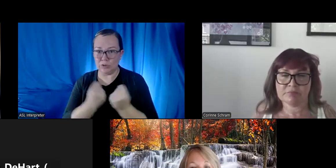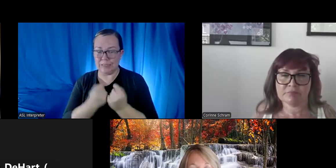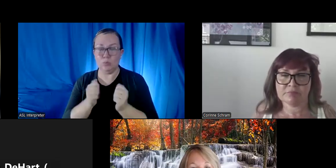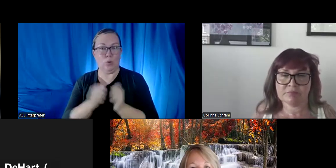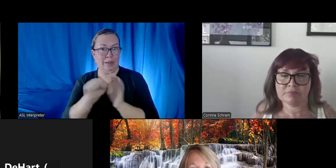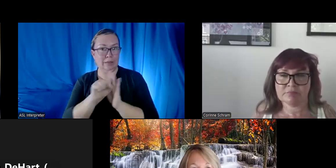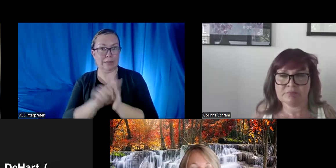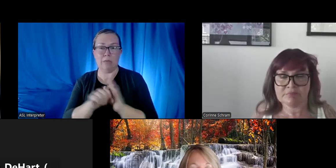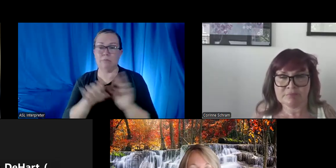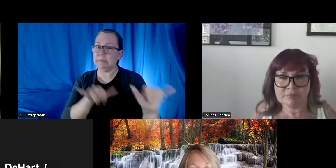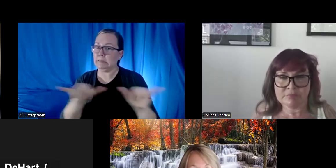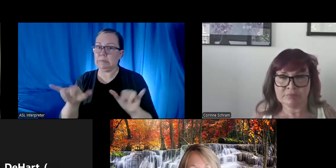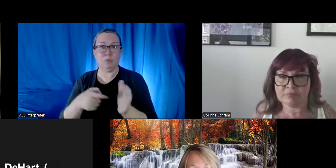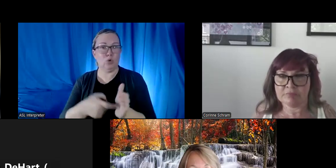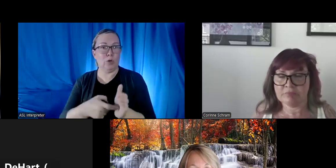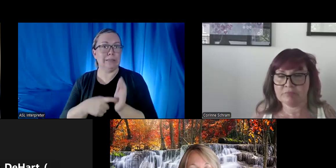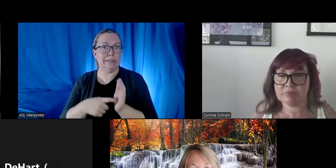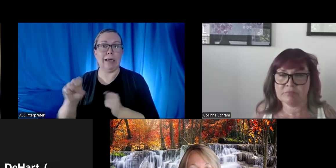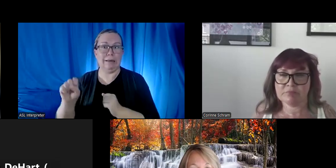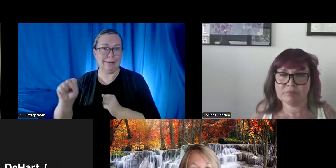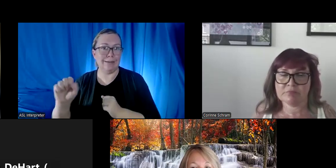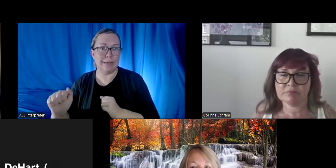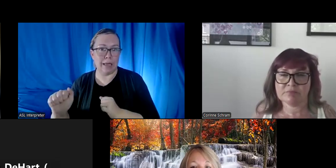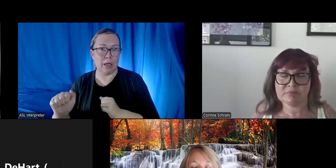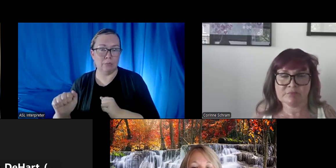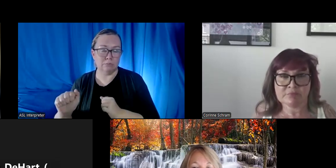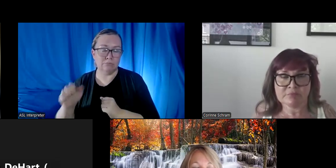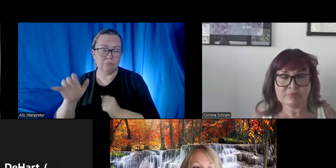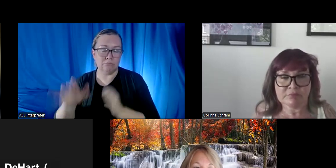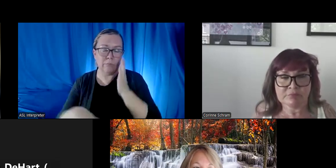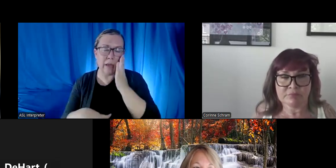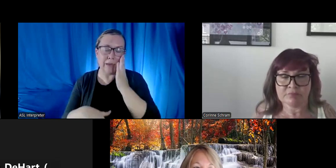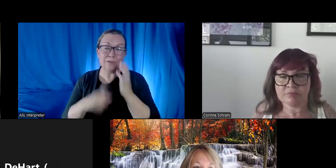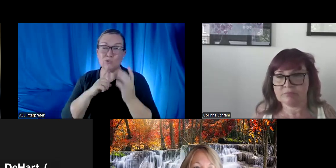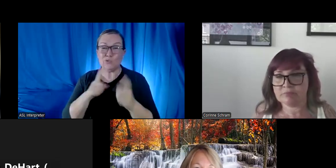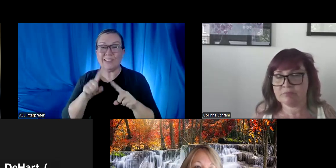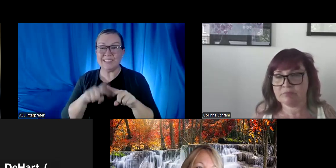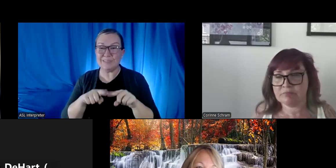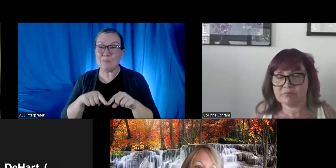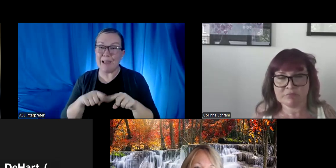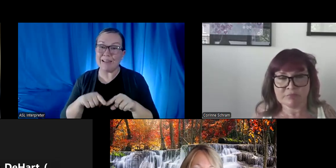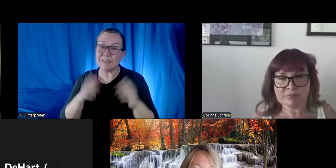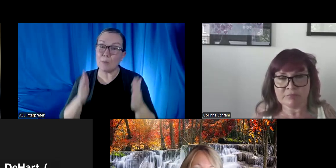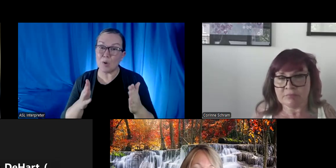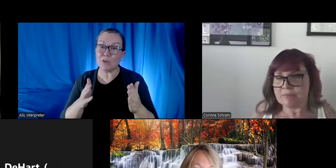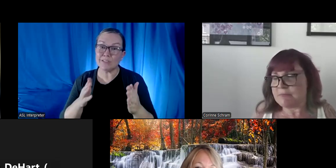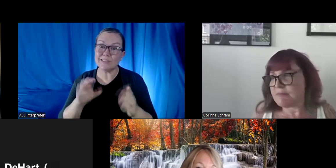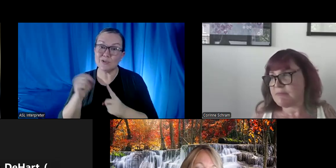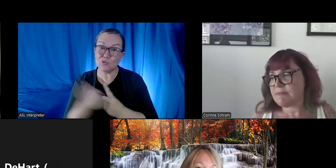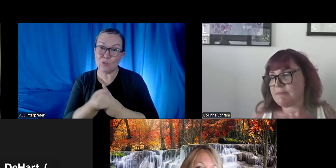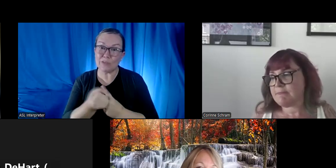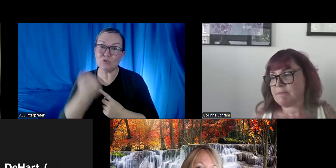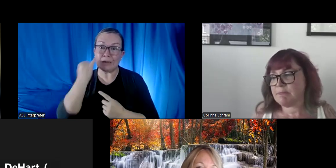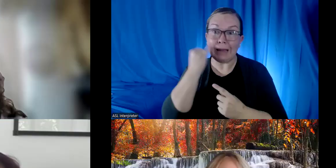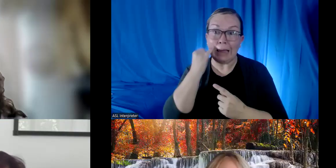at the same criteria as the Social Security Administration. So it depends on the person's situation on whether or not they